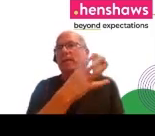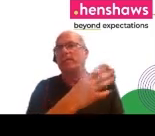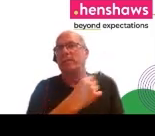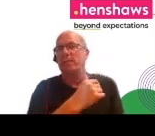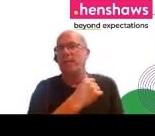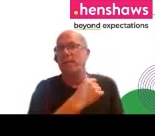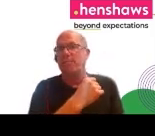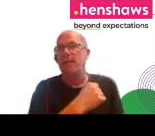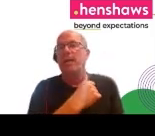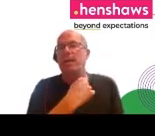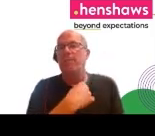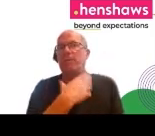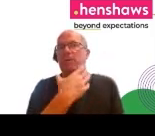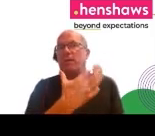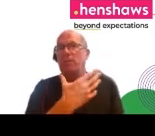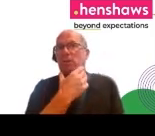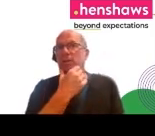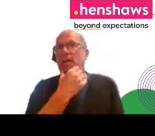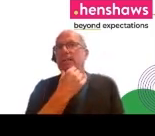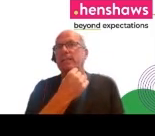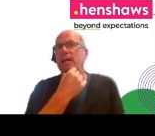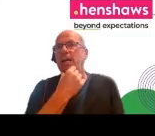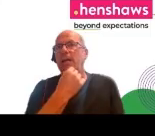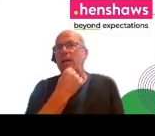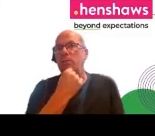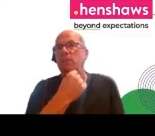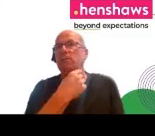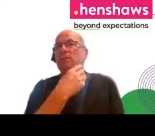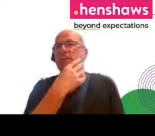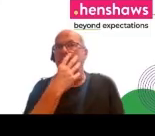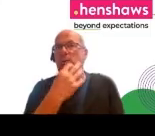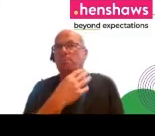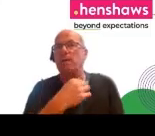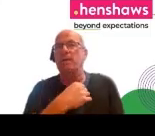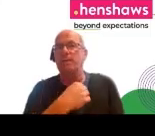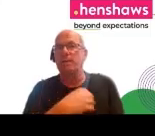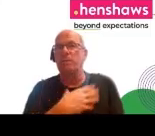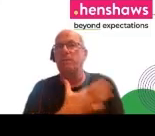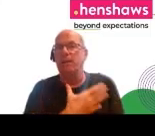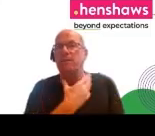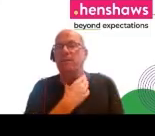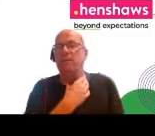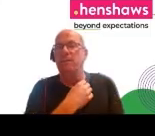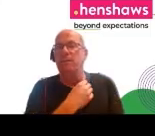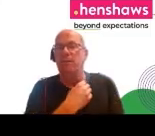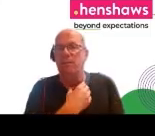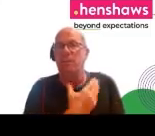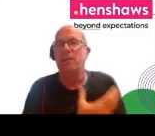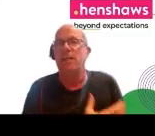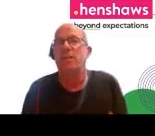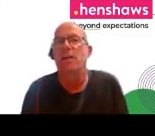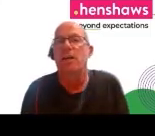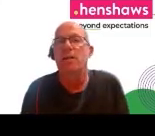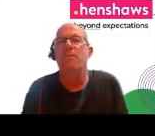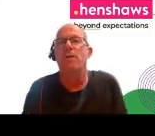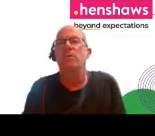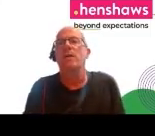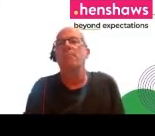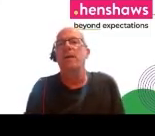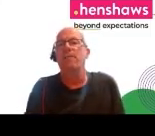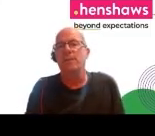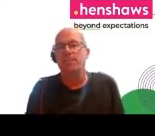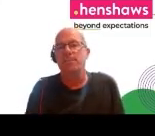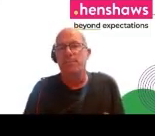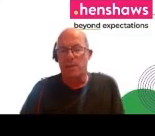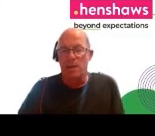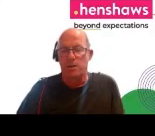actually ring and say the name. If they're not in the contacts, it will say the number unless it's withheld, in which case your phone will